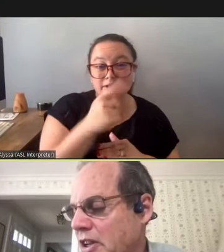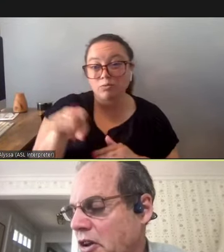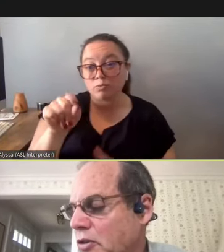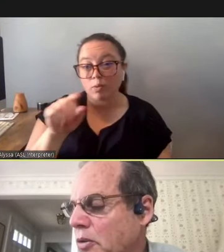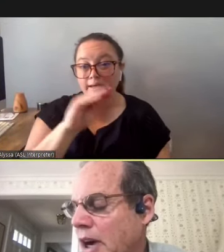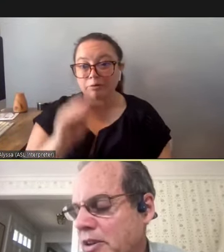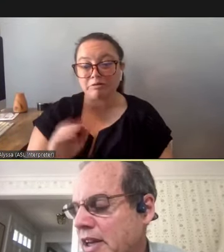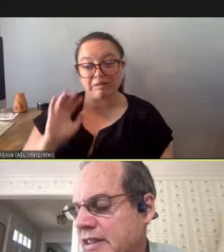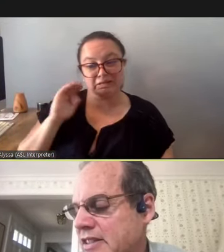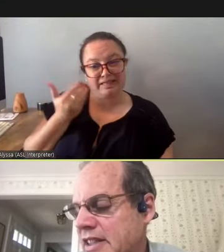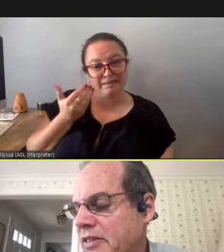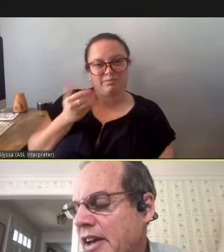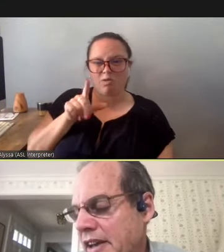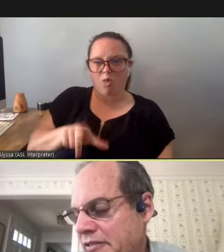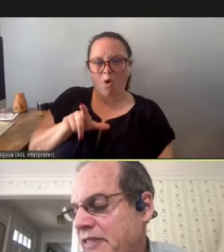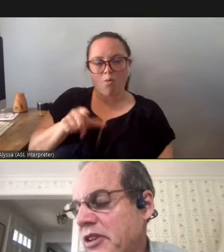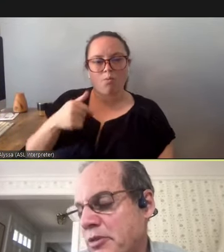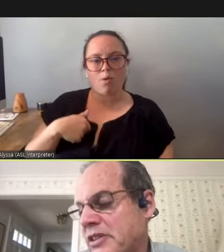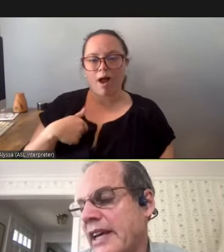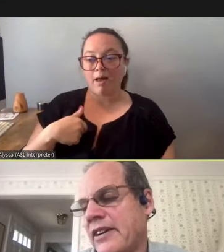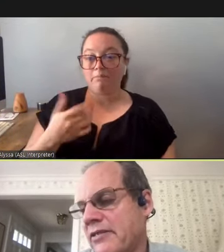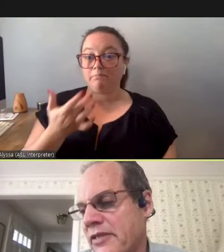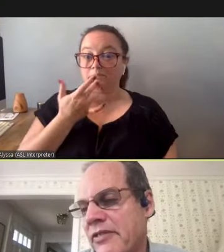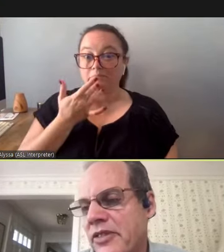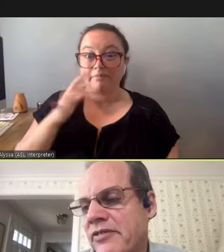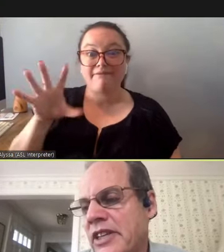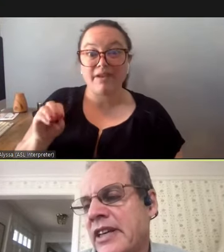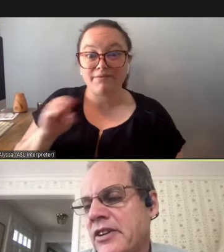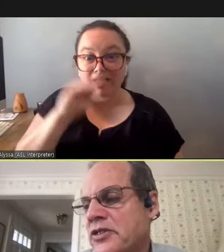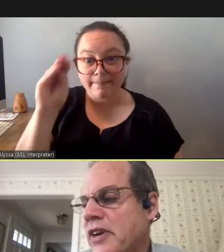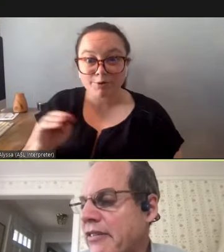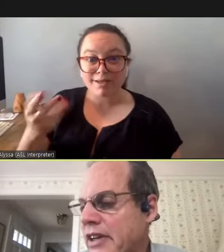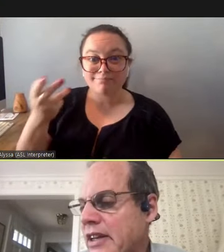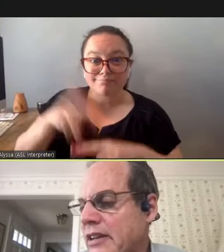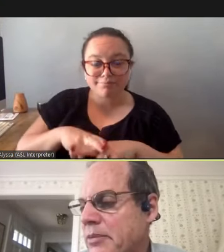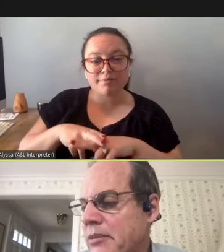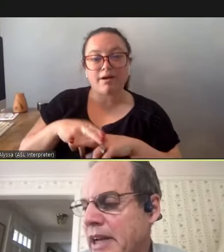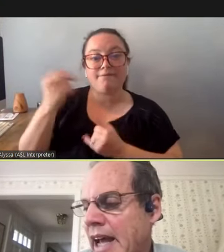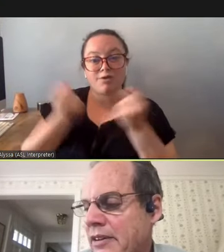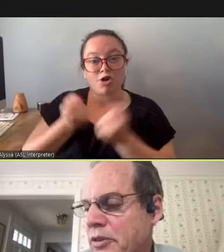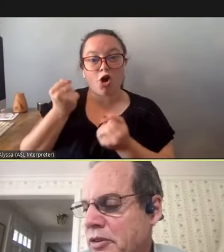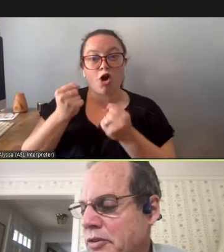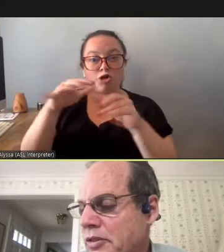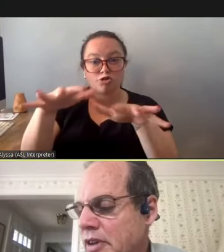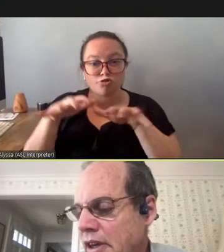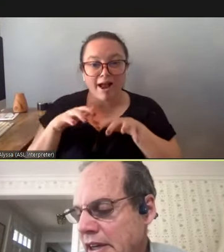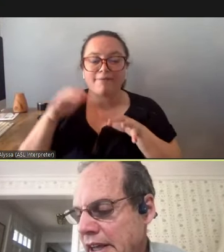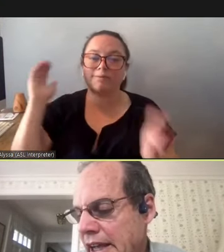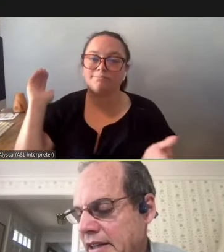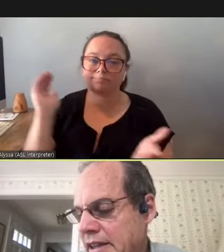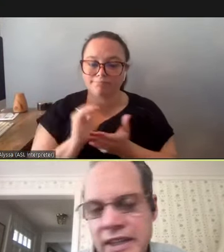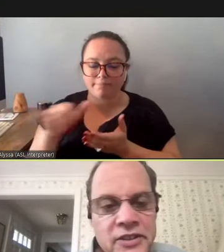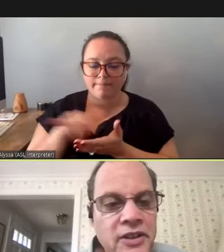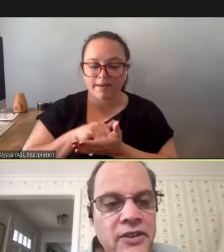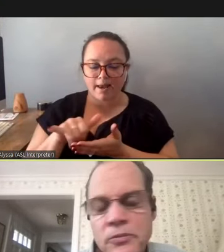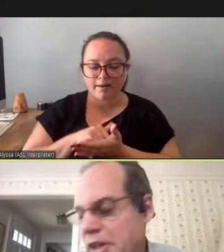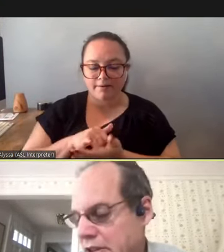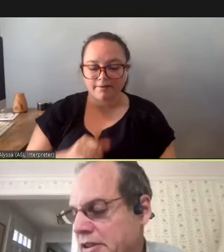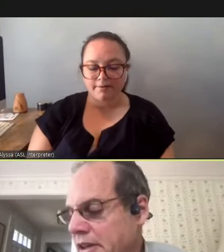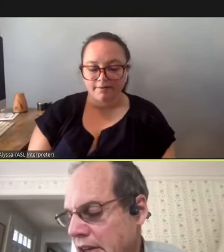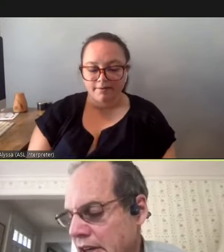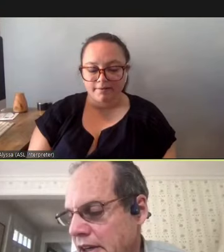like a very low, I would like to see 50% of the vehicular traffic in Manhattan reduced. And in